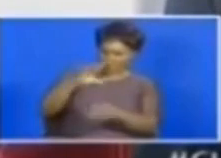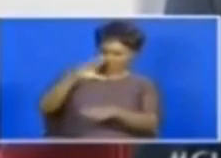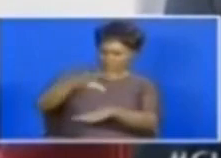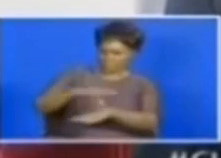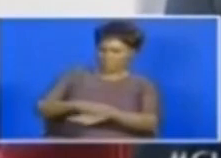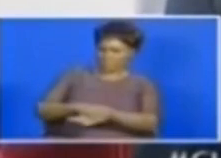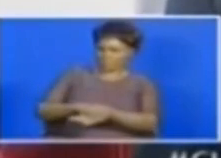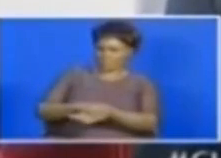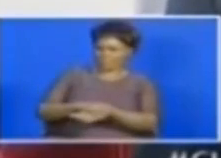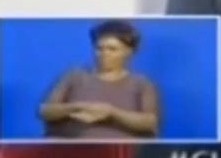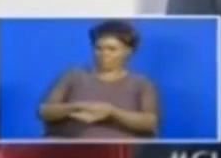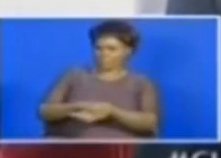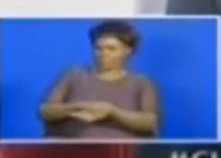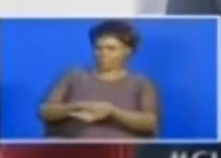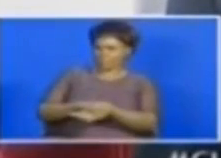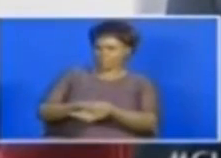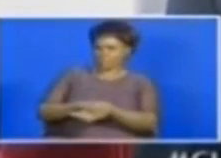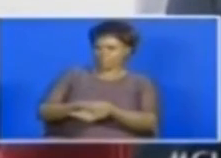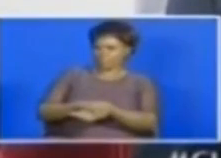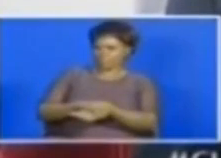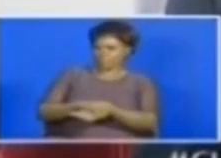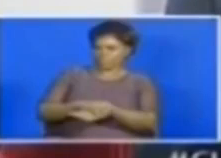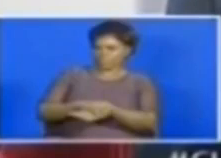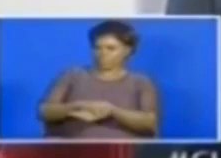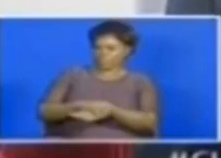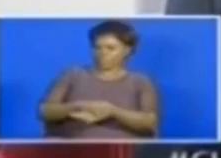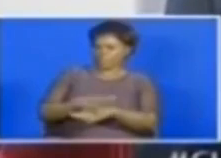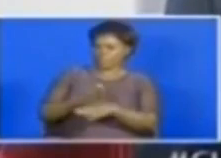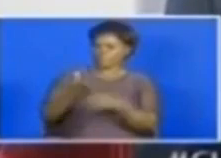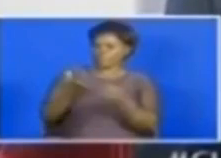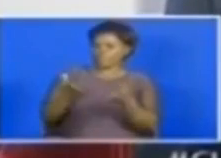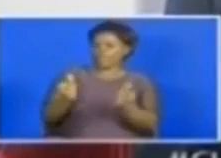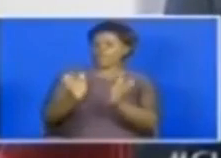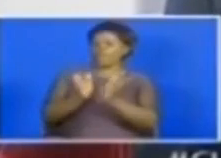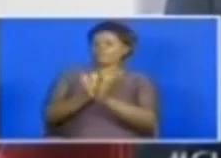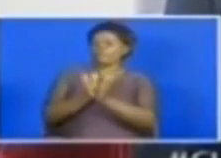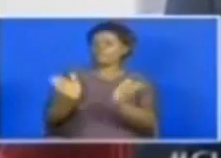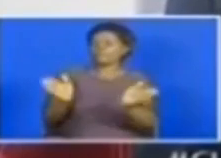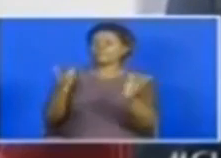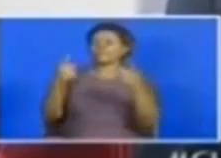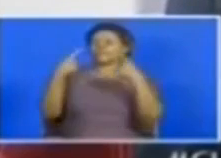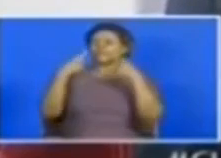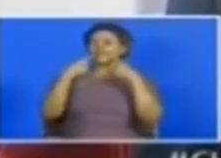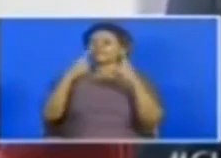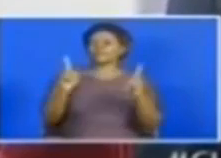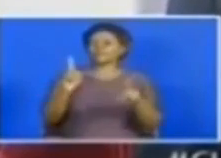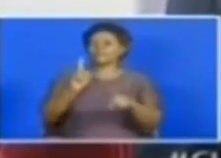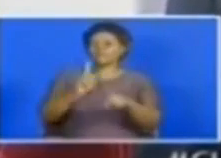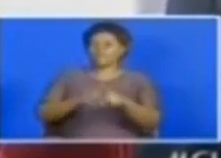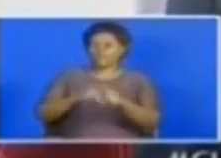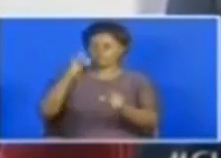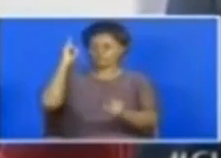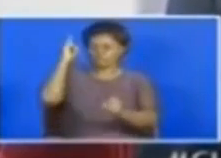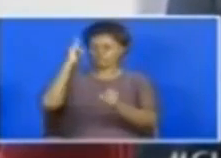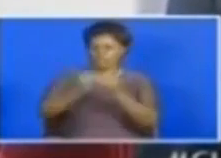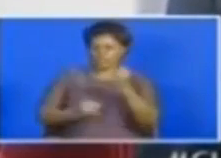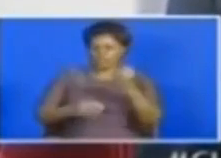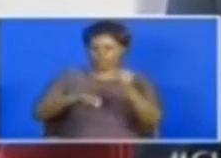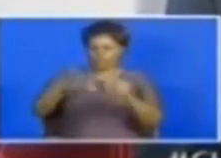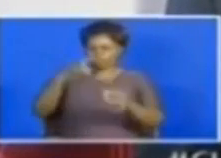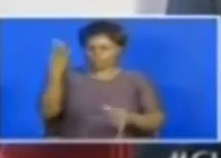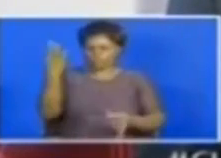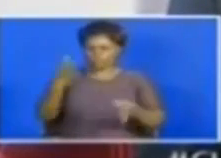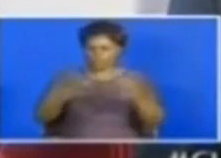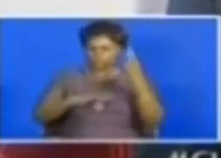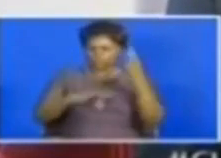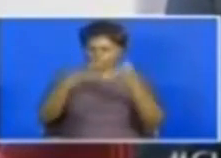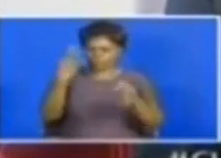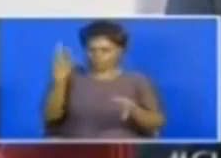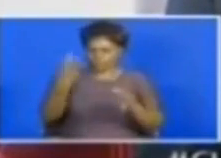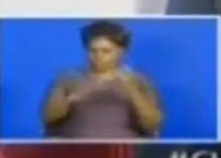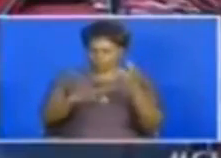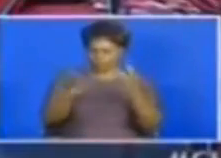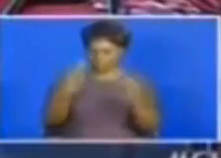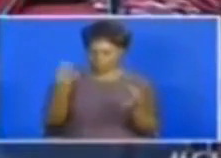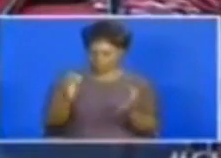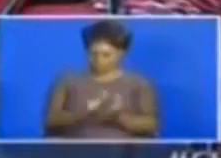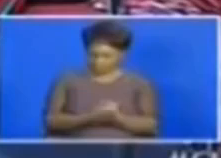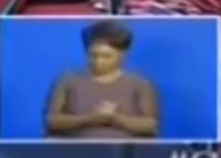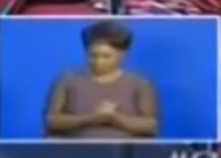received, mm-hmm. and we'll make the results of that public once we finalize the analysis of their analysis.